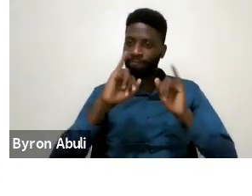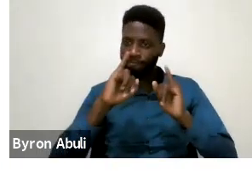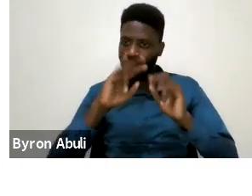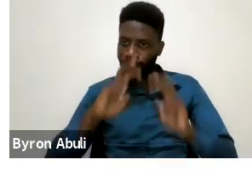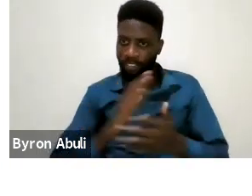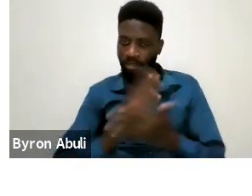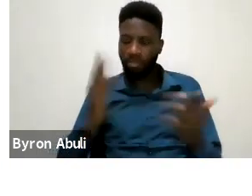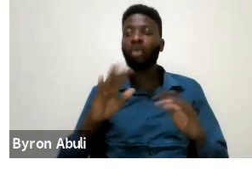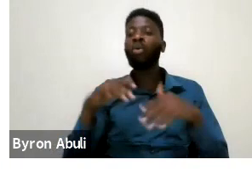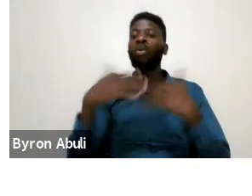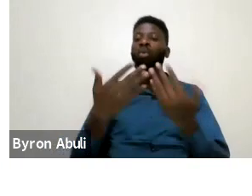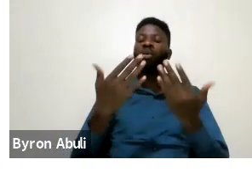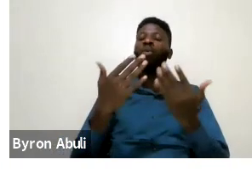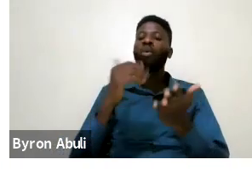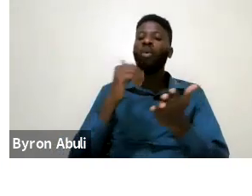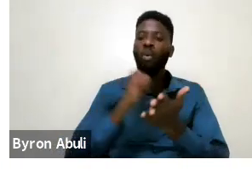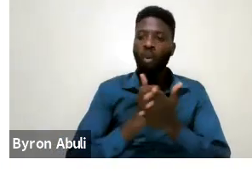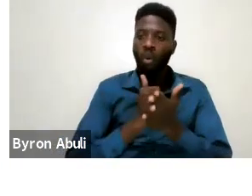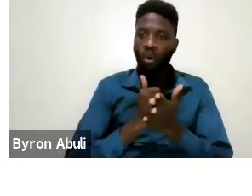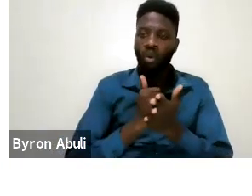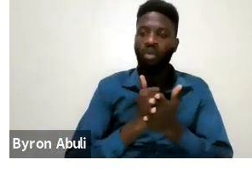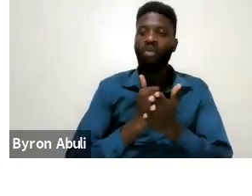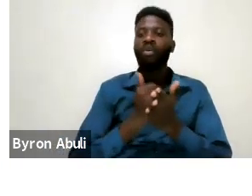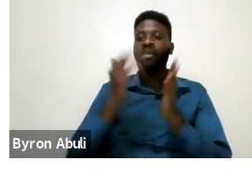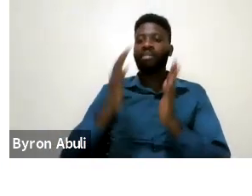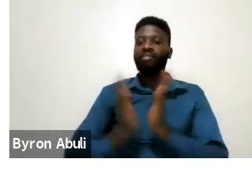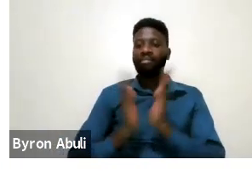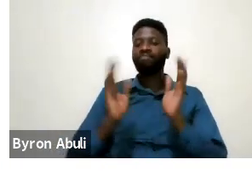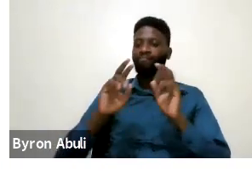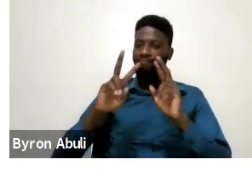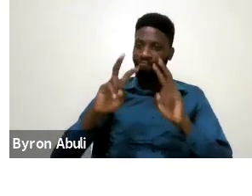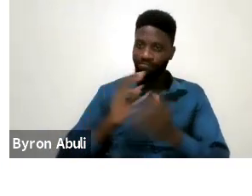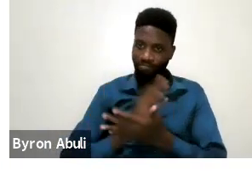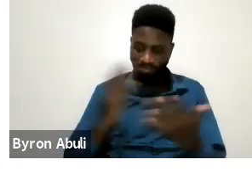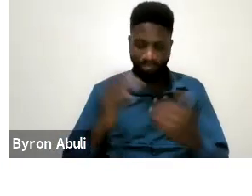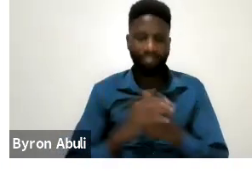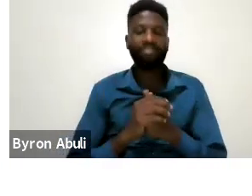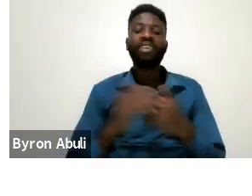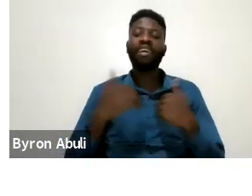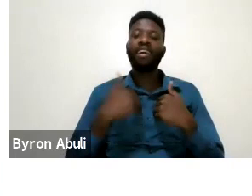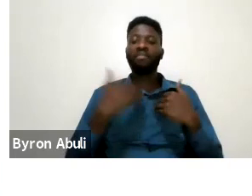Auditor General are investigating something. And you will always have these employees in the organization who are like, hey,